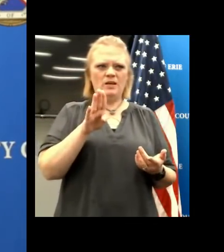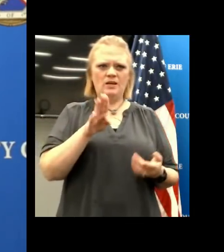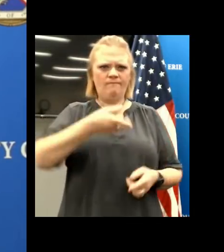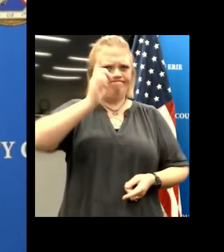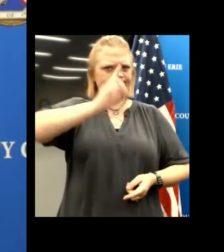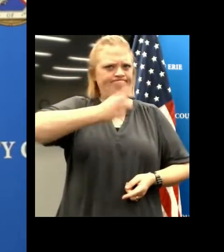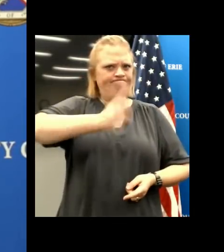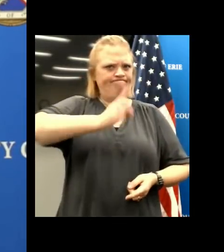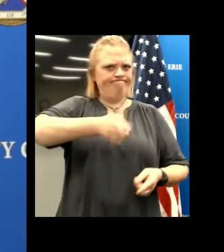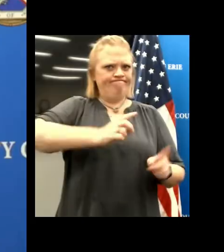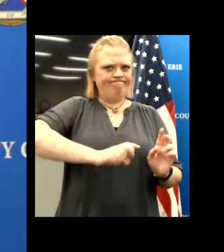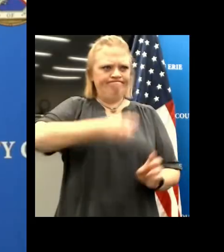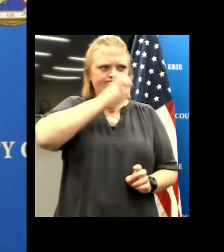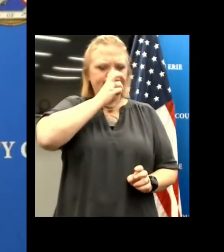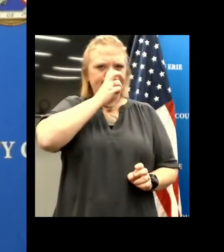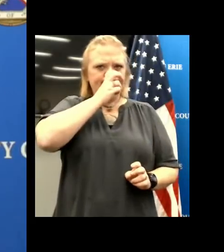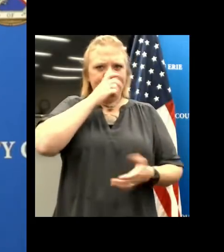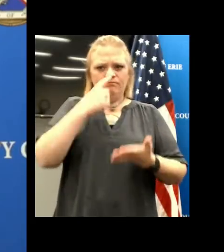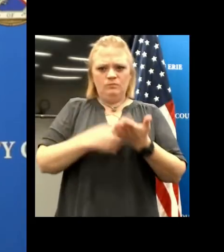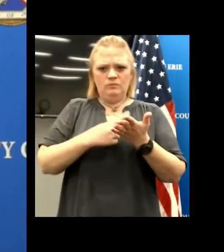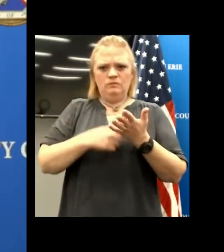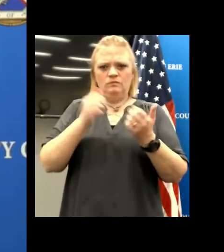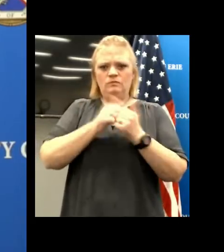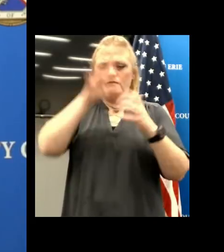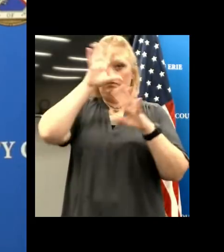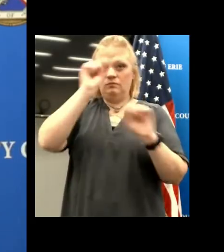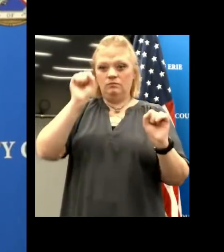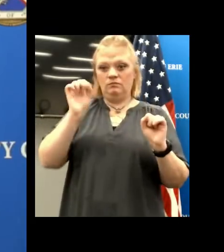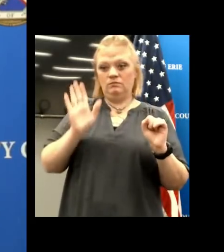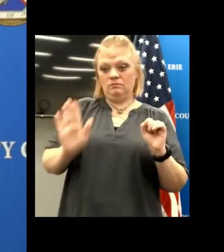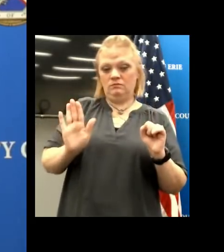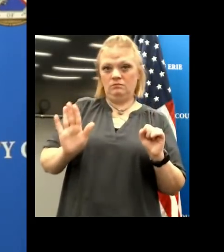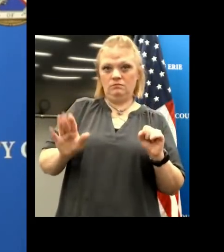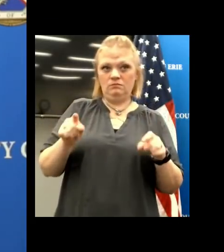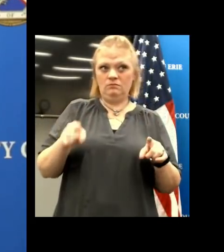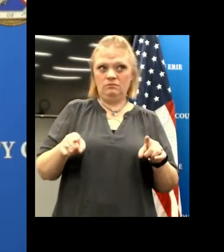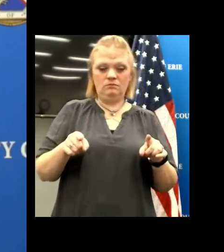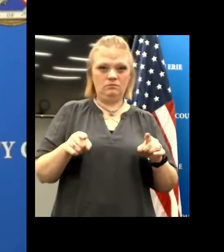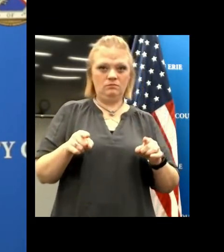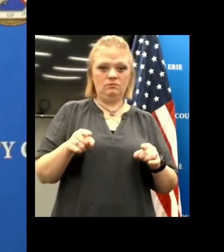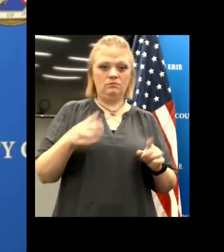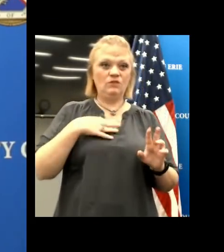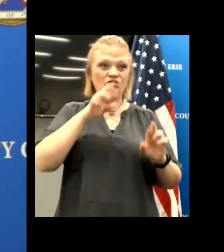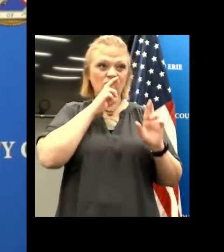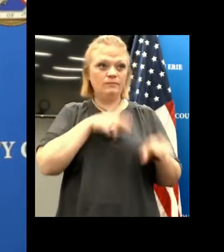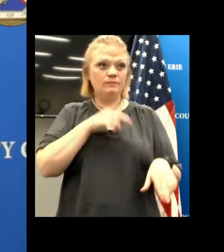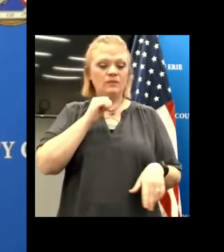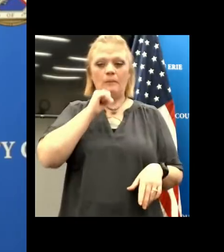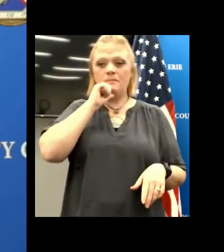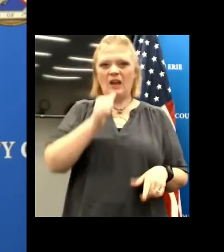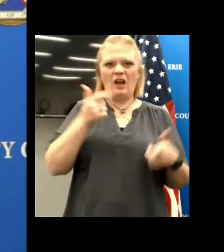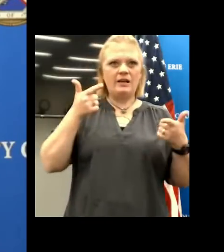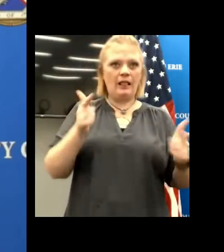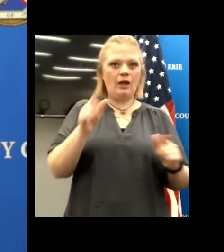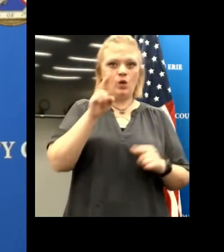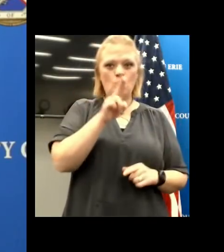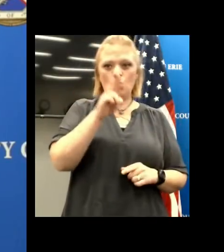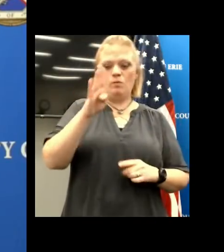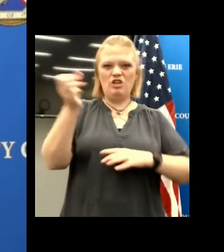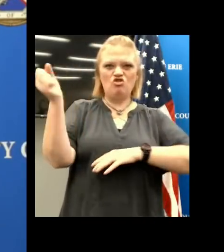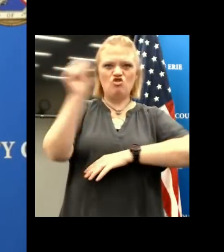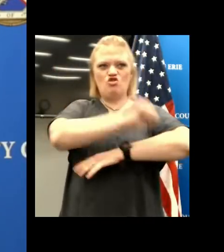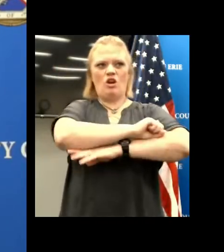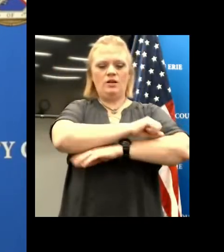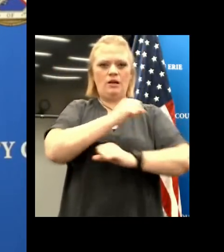hard. And having talked to President Satish Tripathi, his response was, I am not going to let University of Buffalo get shut down